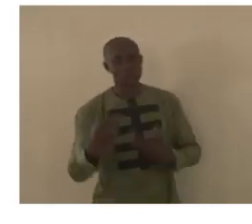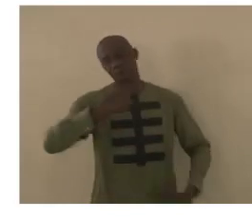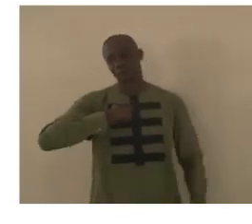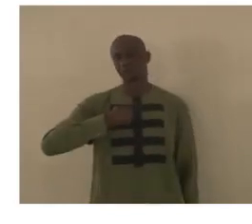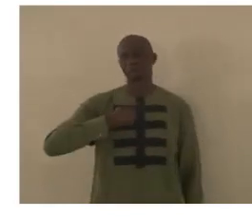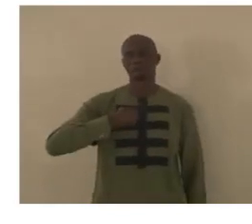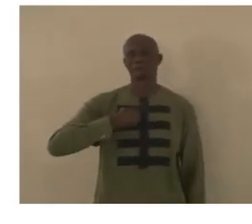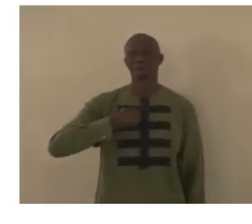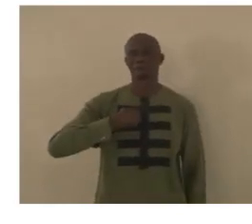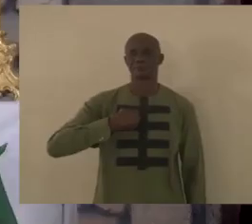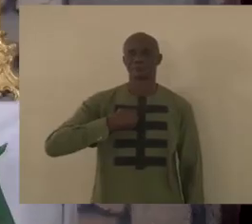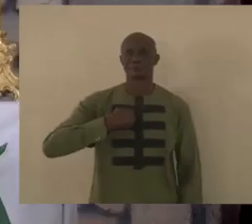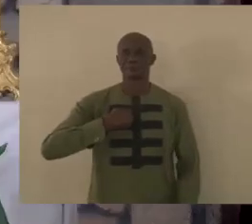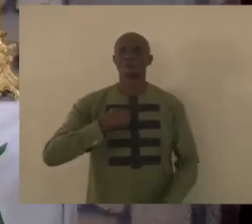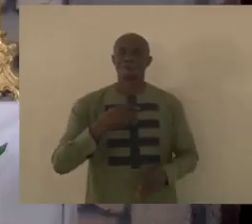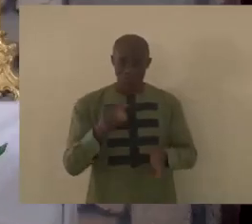imitators of me.